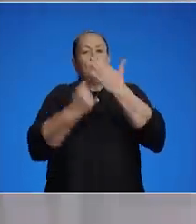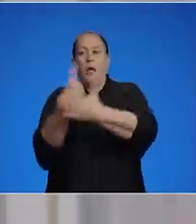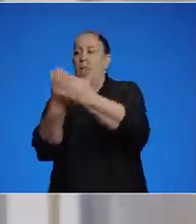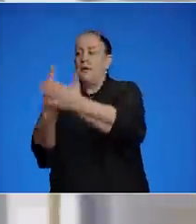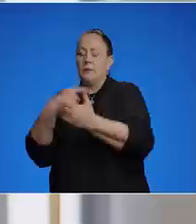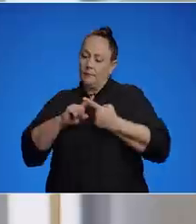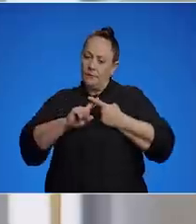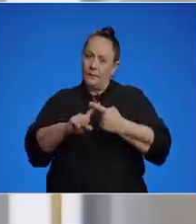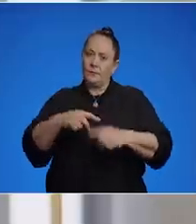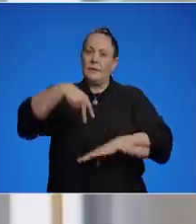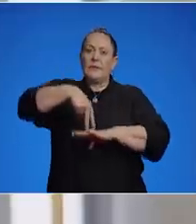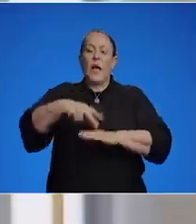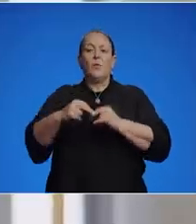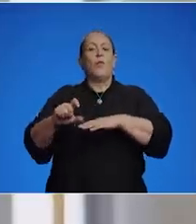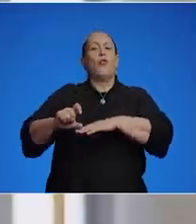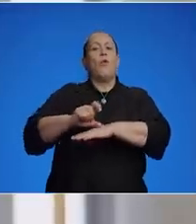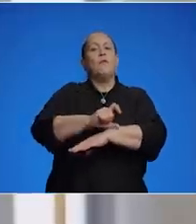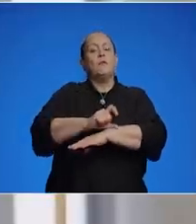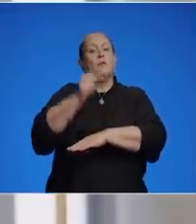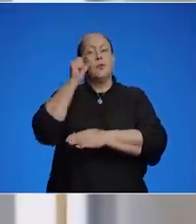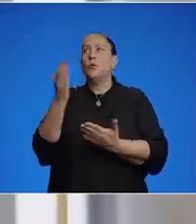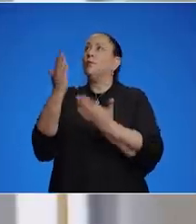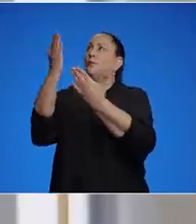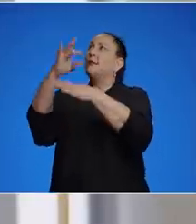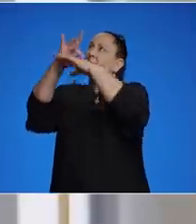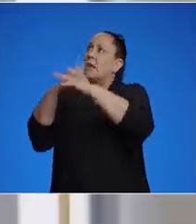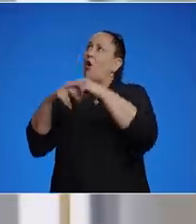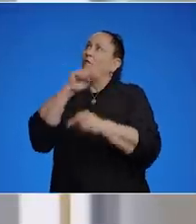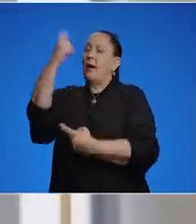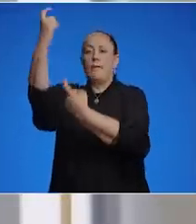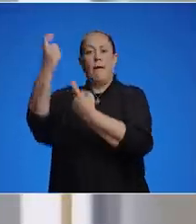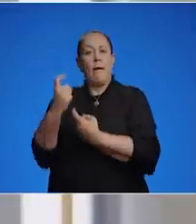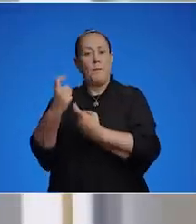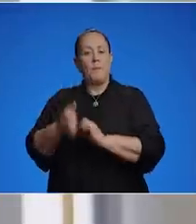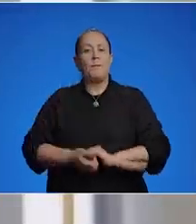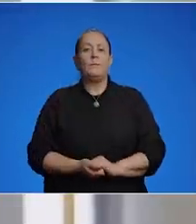happen and to stand with confidence before the Son of Man.